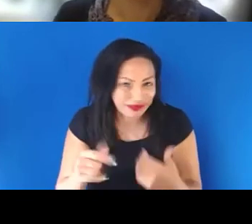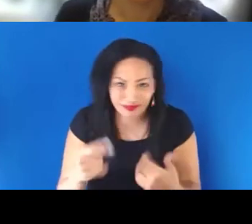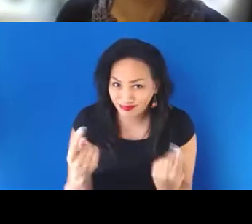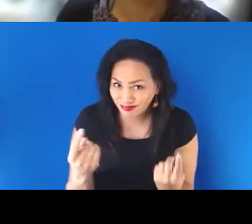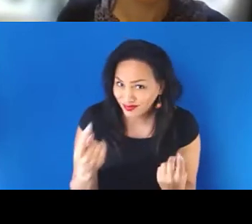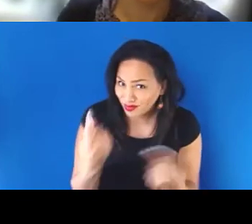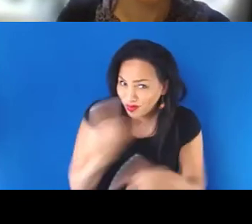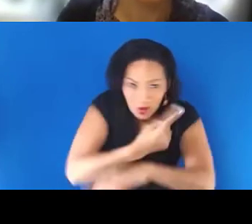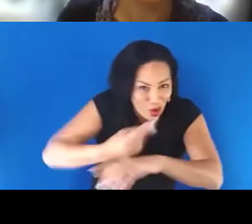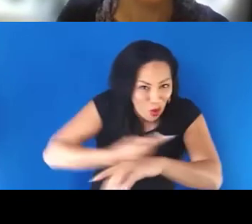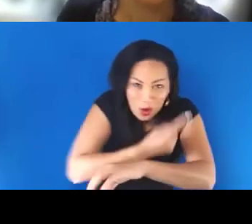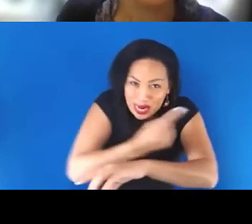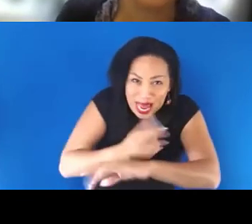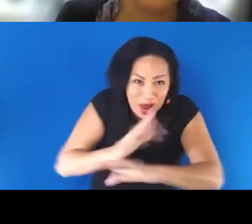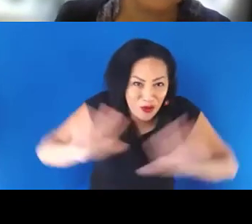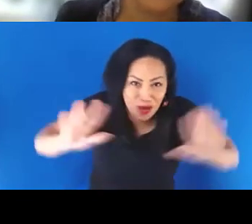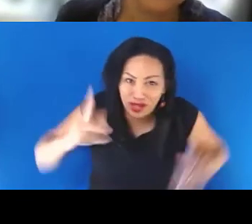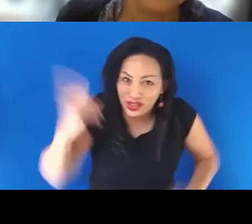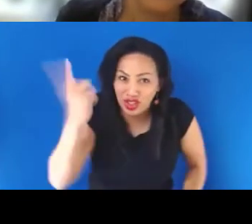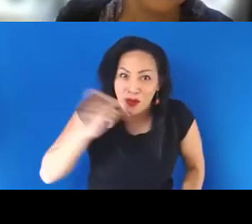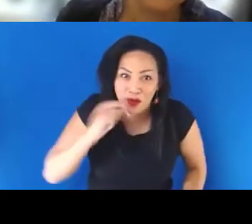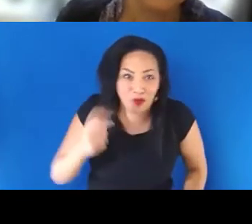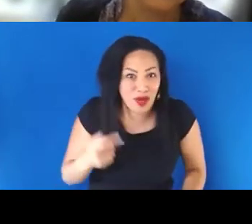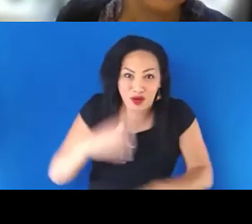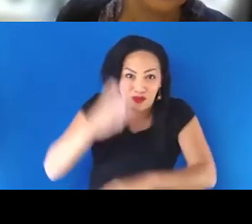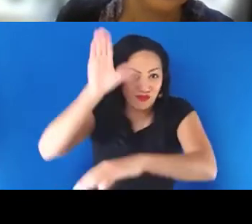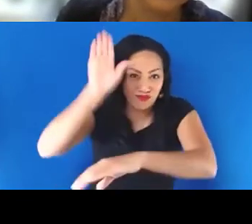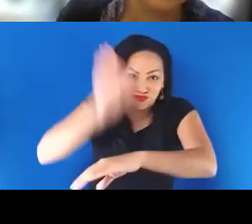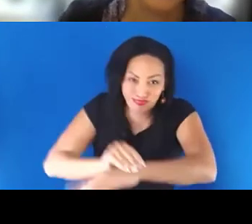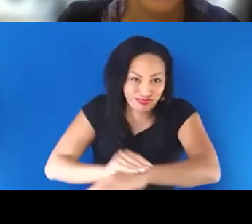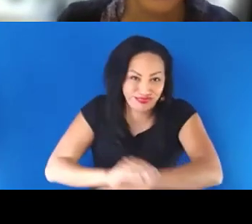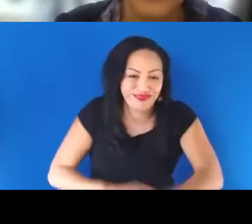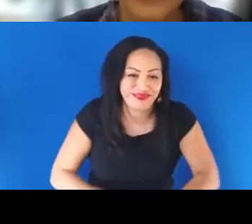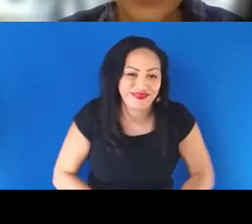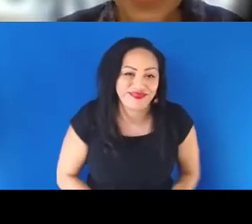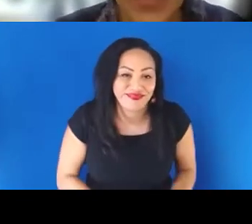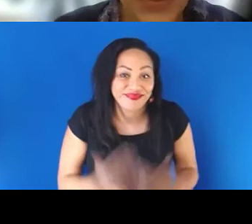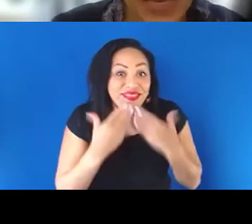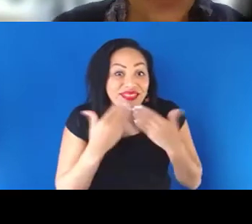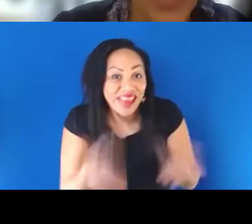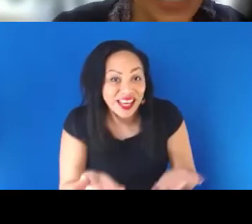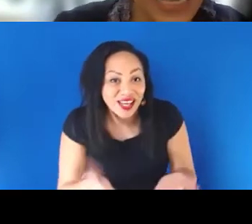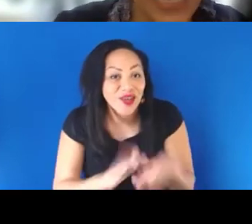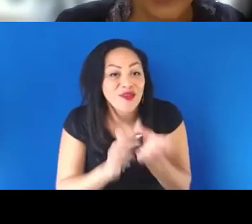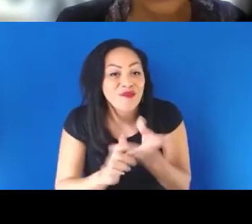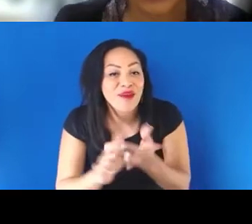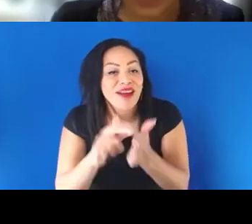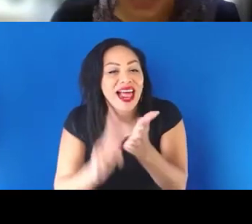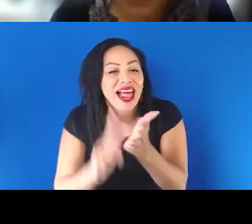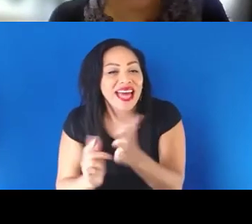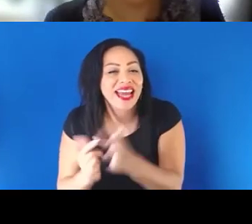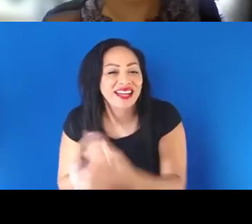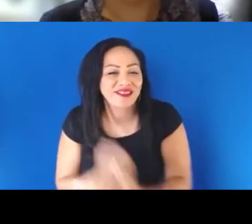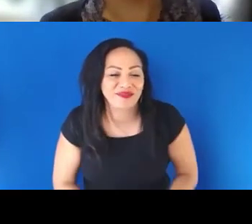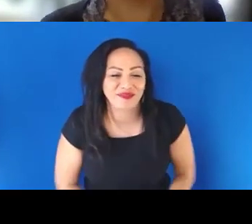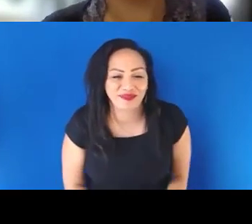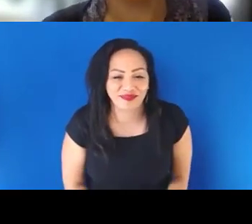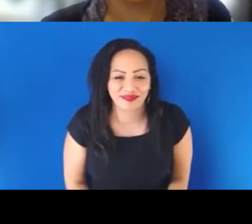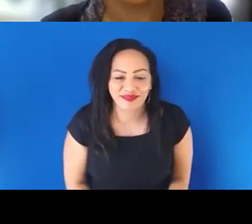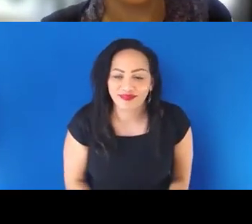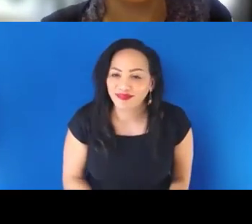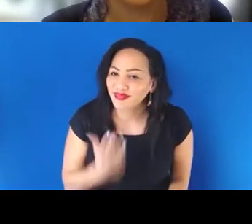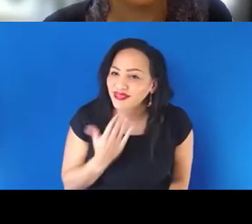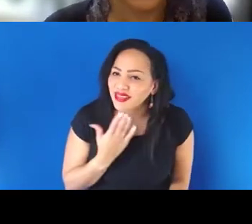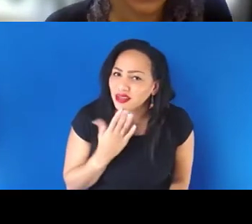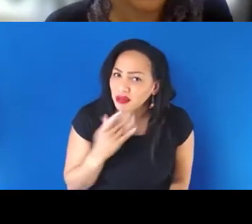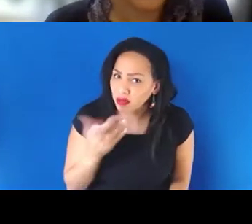on us every second, any second now. Thank you very much, Maria Elena. Thank you, Gabriella. I'm not sure if you're asking me